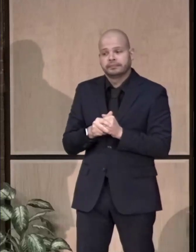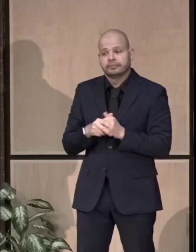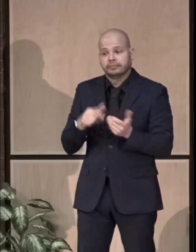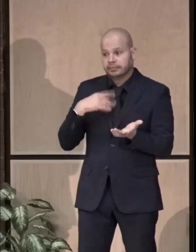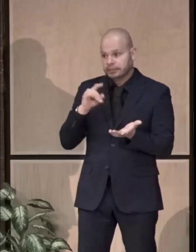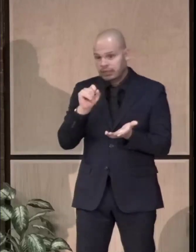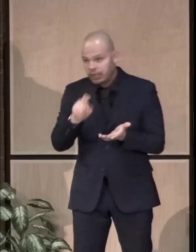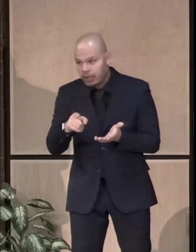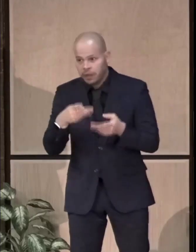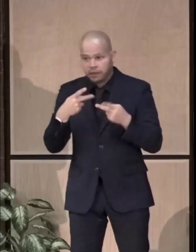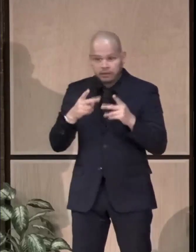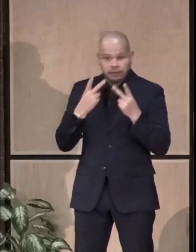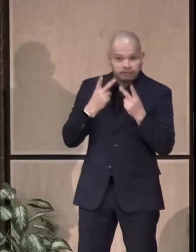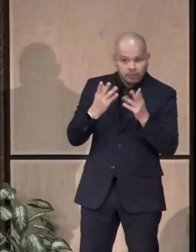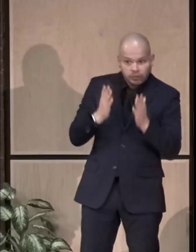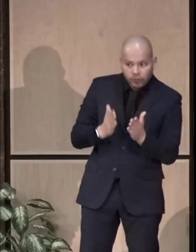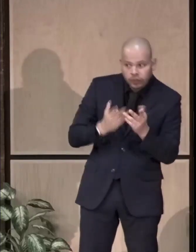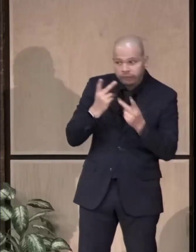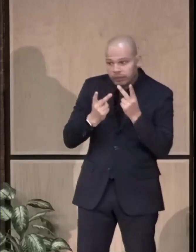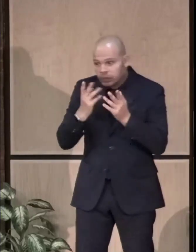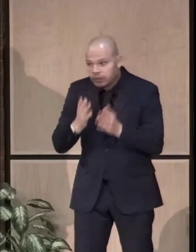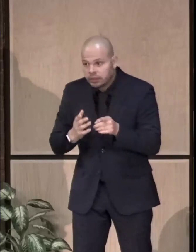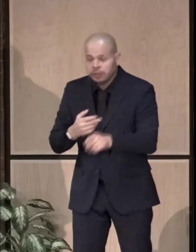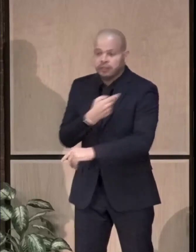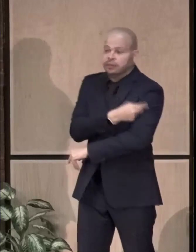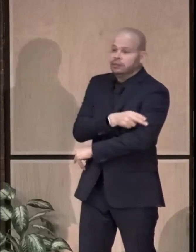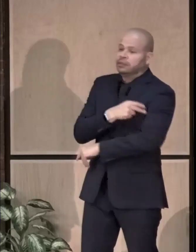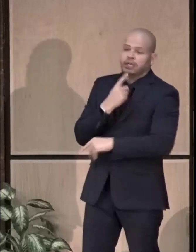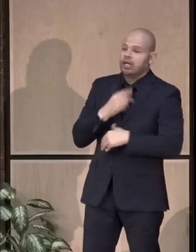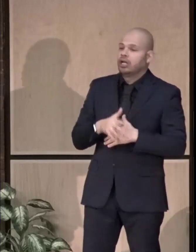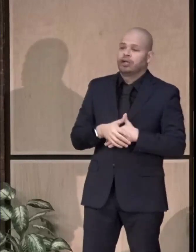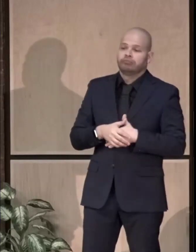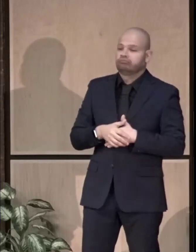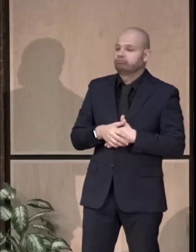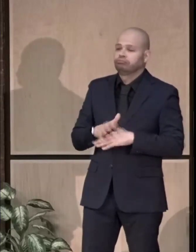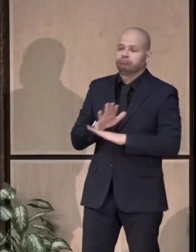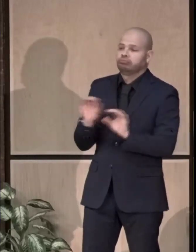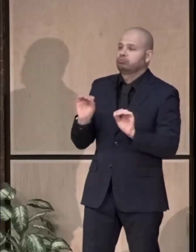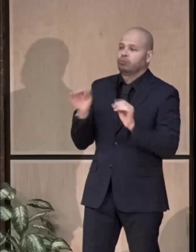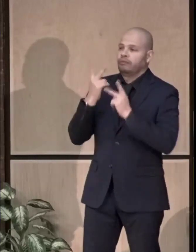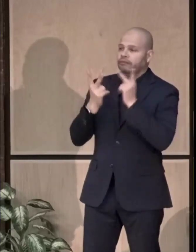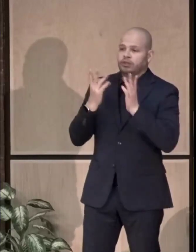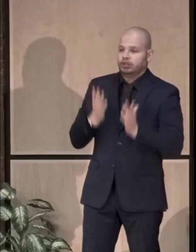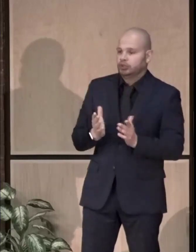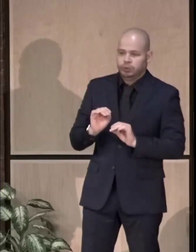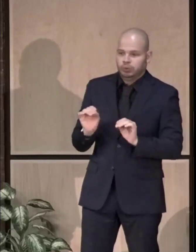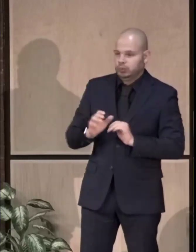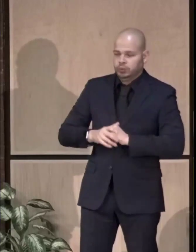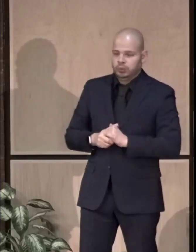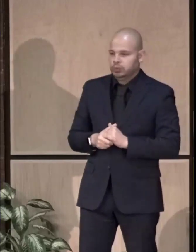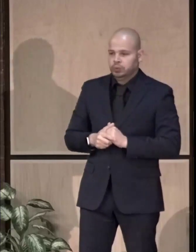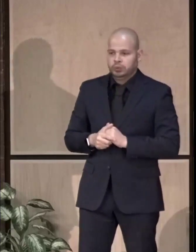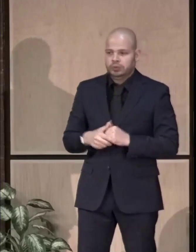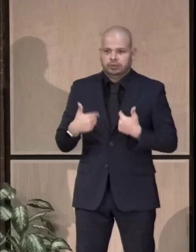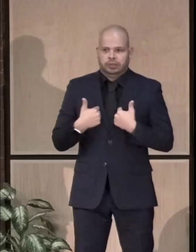visitors or so down there. And they said that they didn't, they could have no visitors. So I didn't actually end up